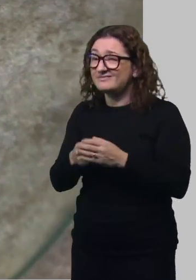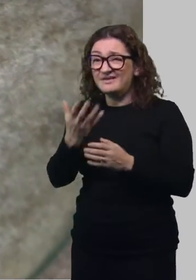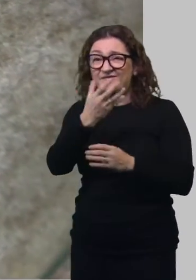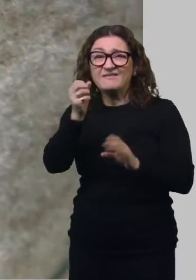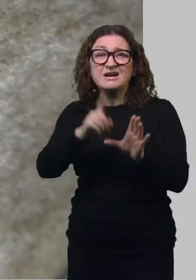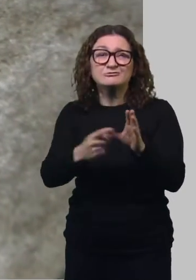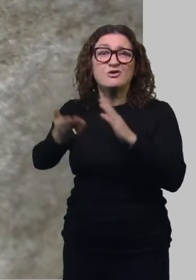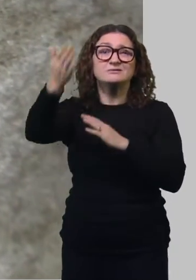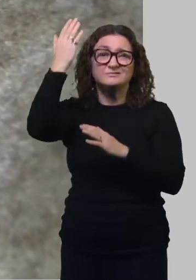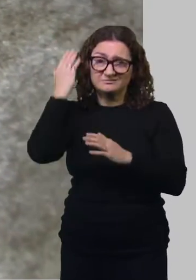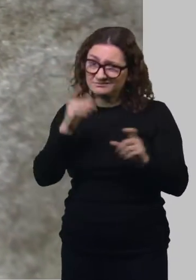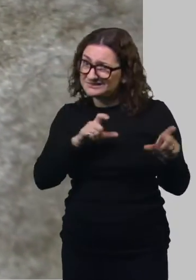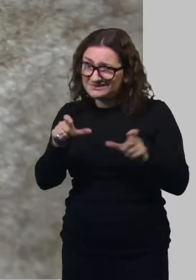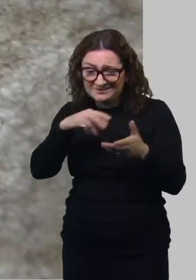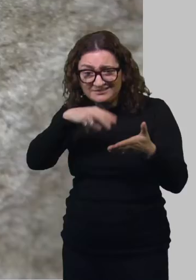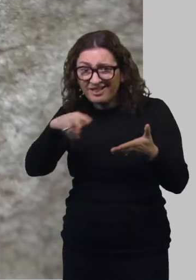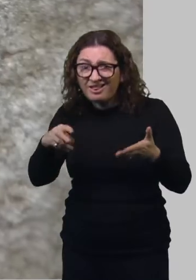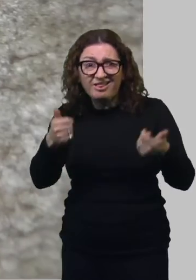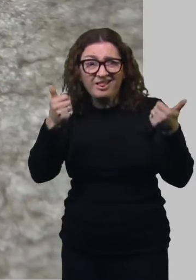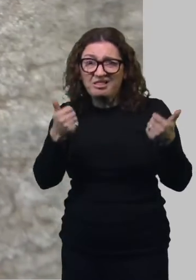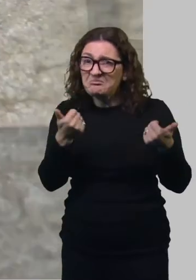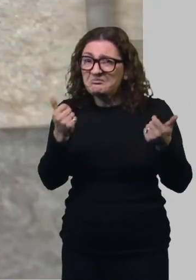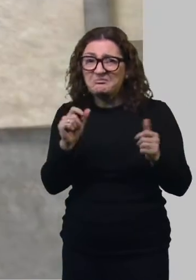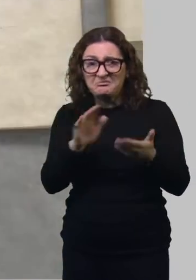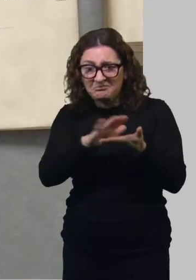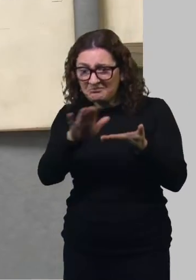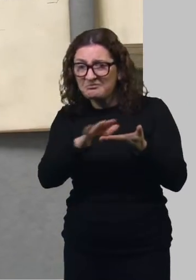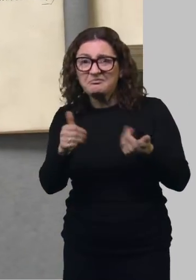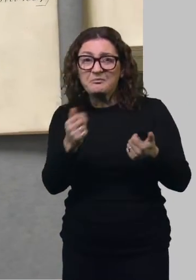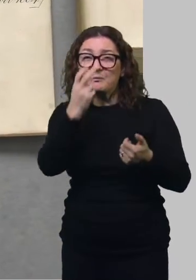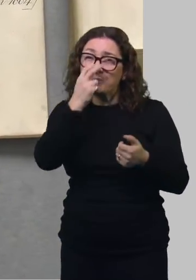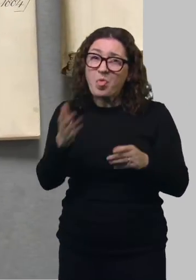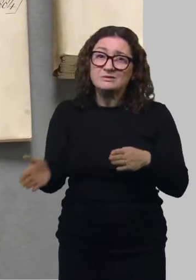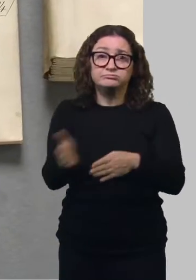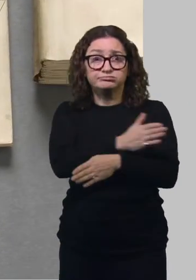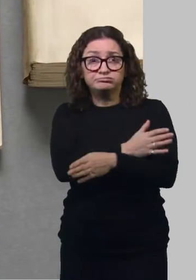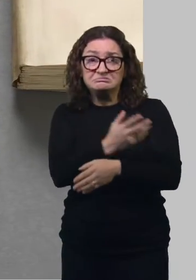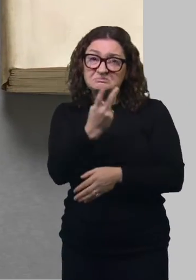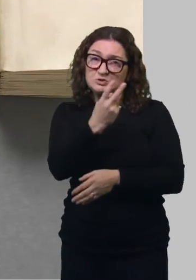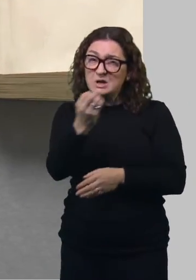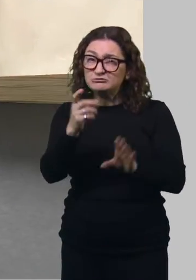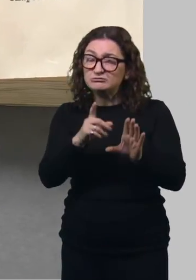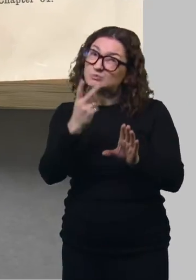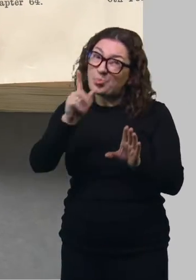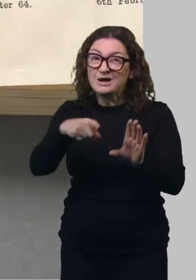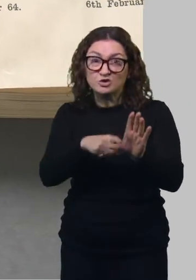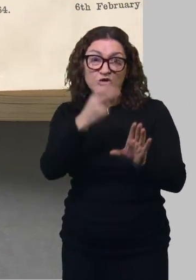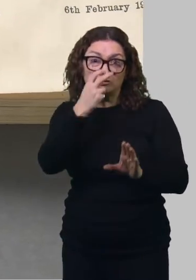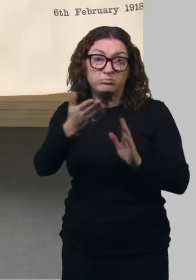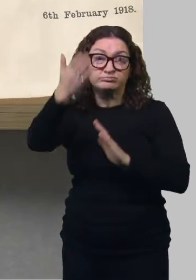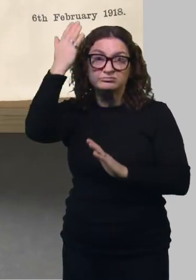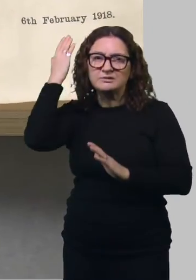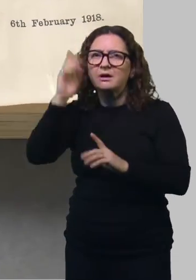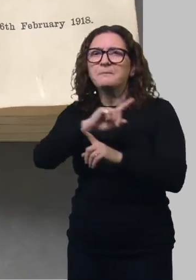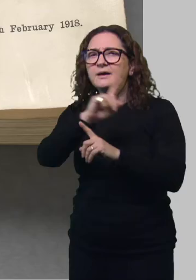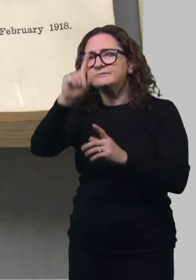to be about 2,000 years old. However, in 2017, Parliament decided to stop using parchment for acts. They still